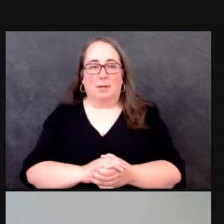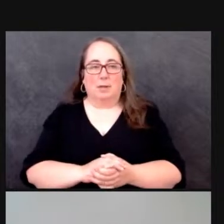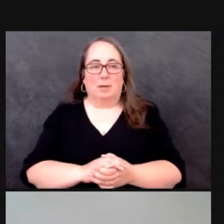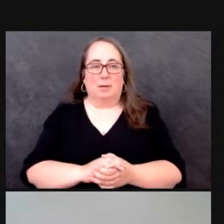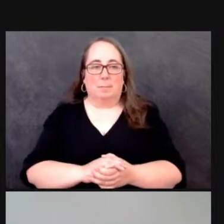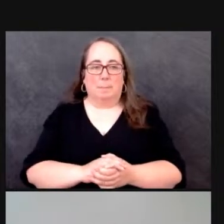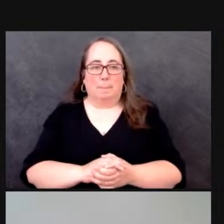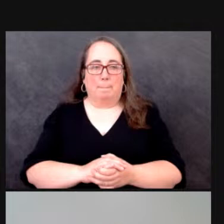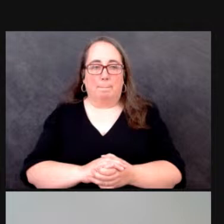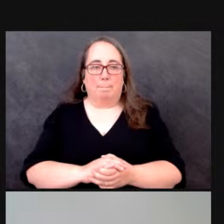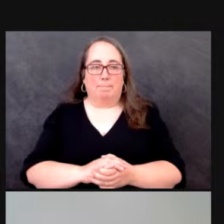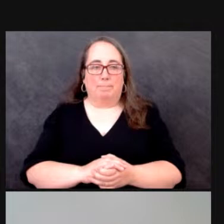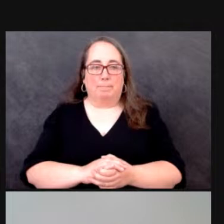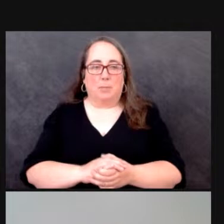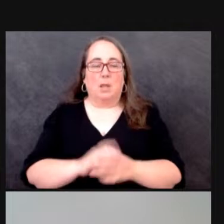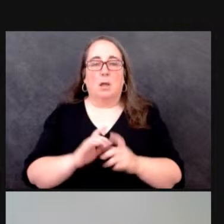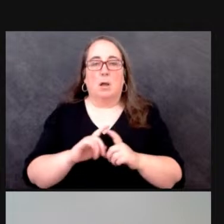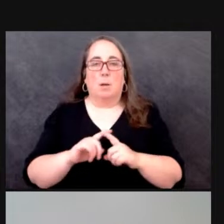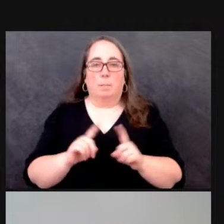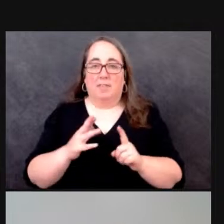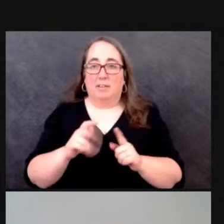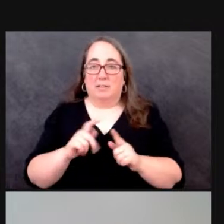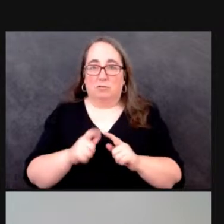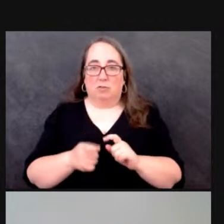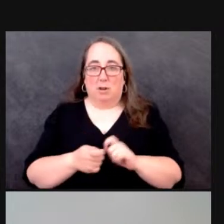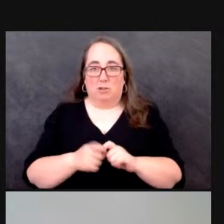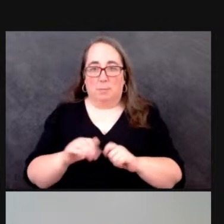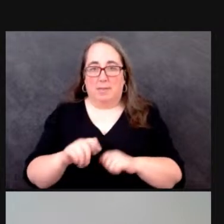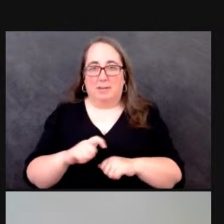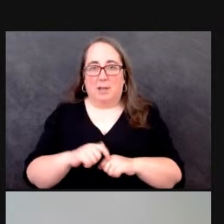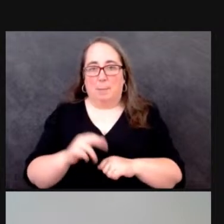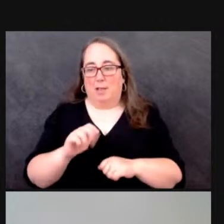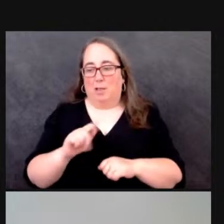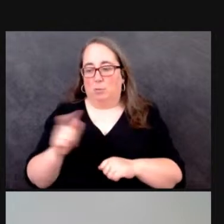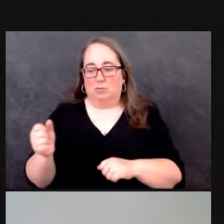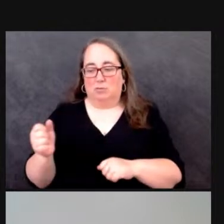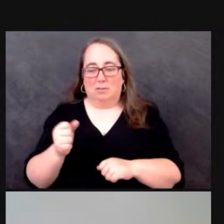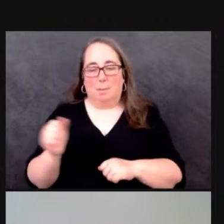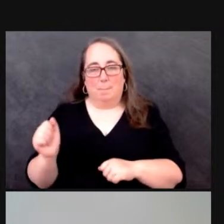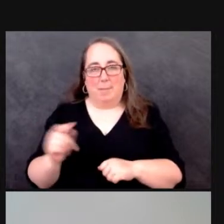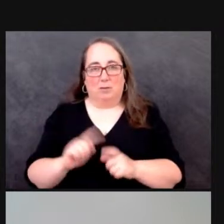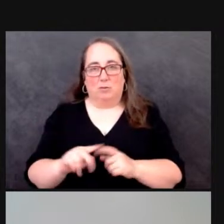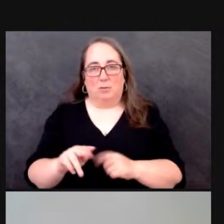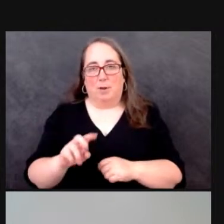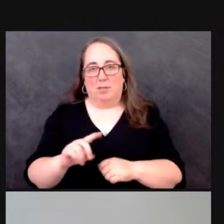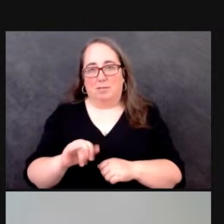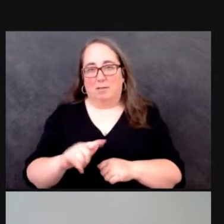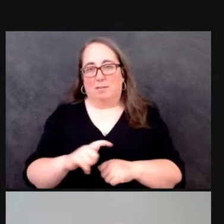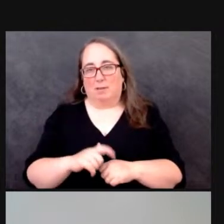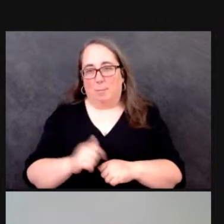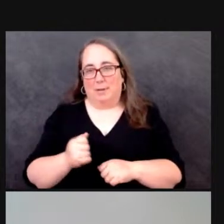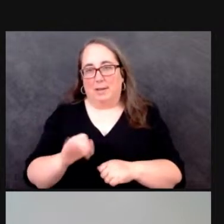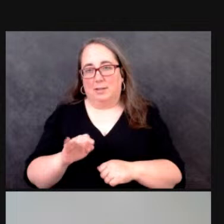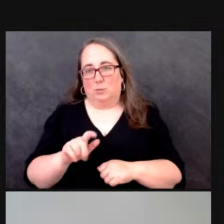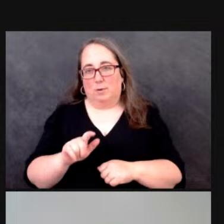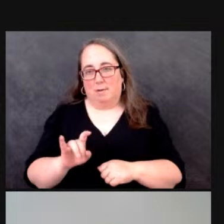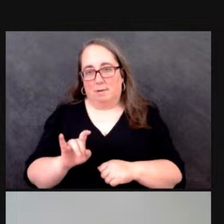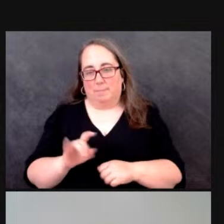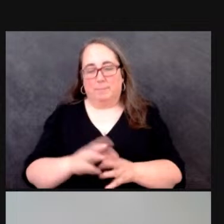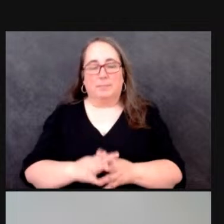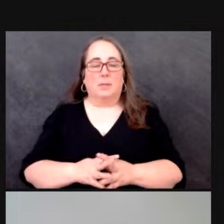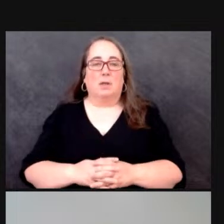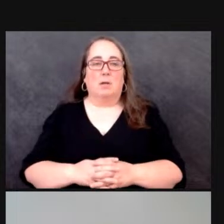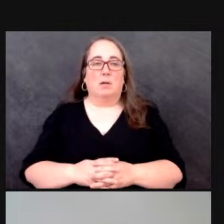cruiser. However, things had changed by the time Hill was reassigned to the Maryland, this time in 1928,